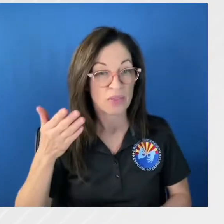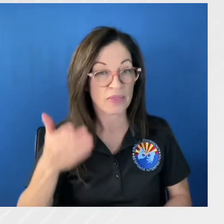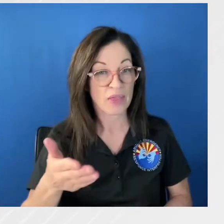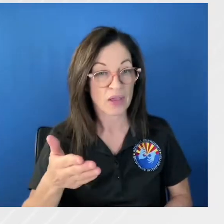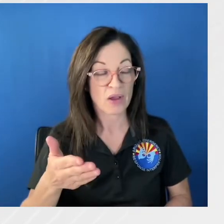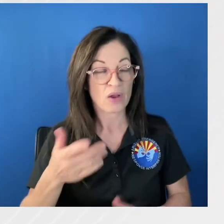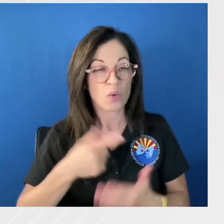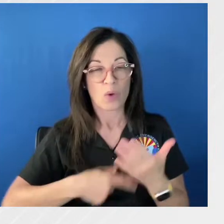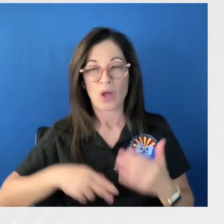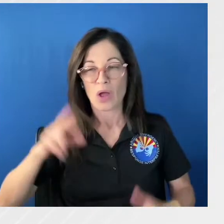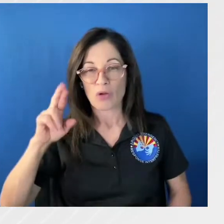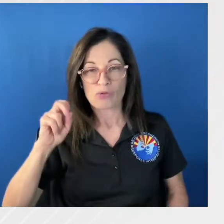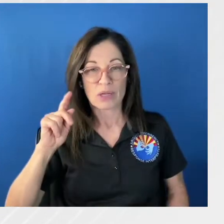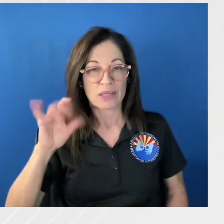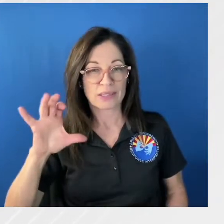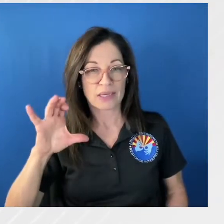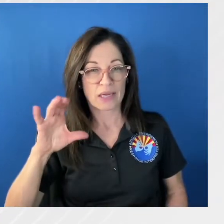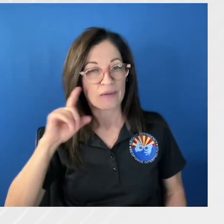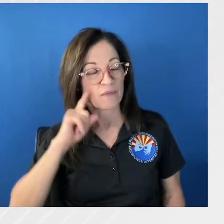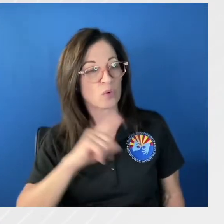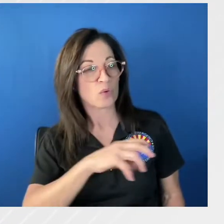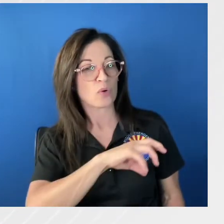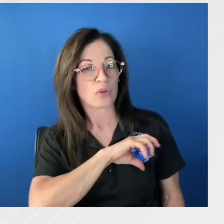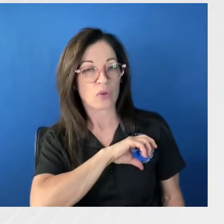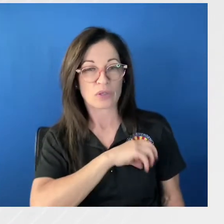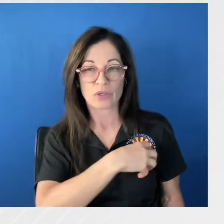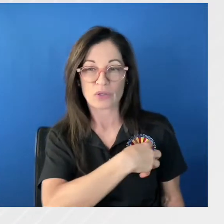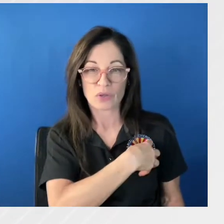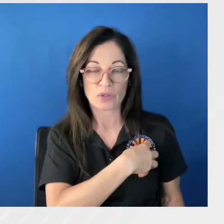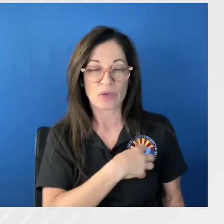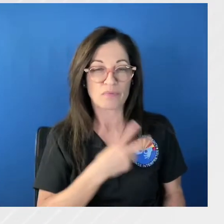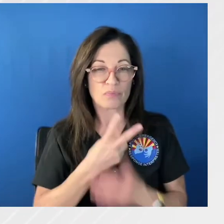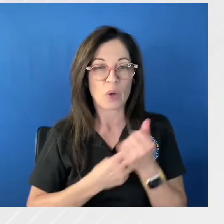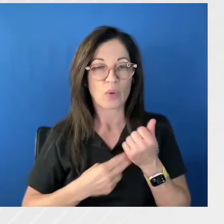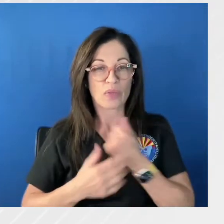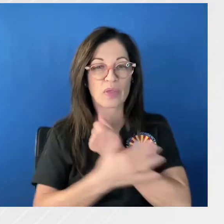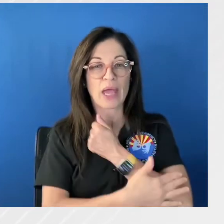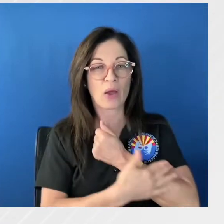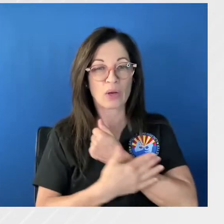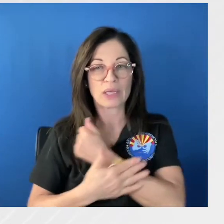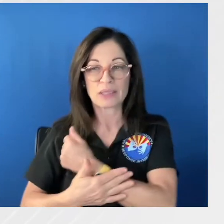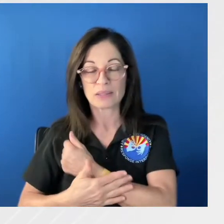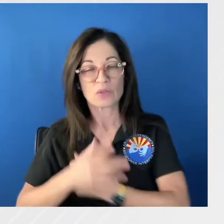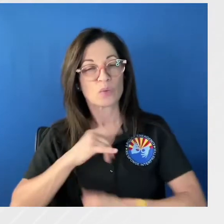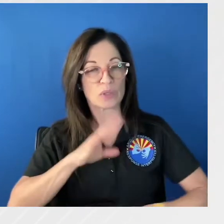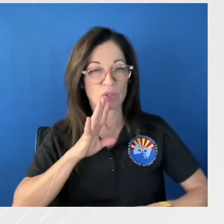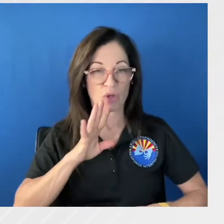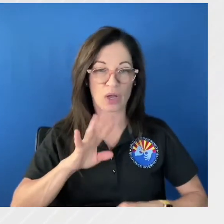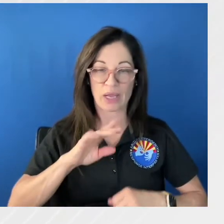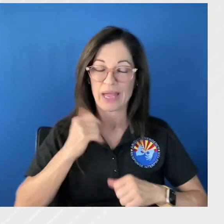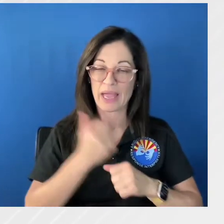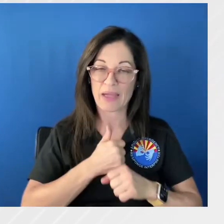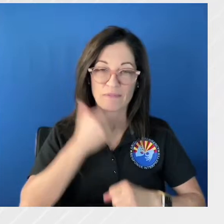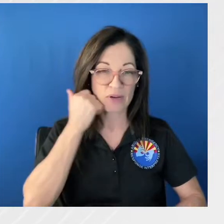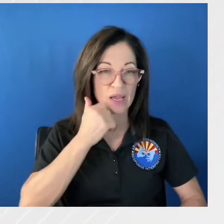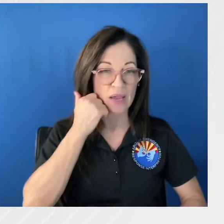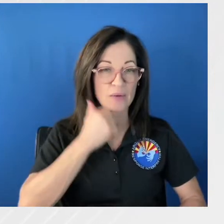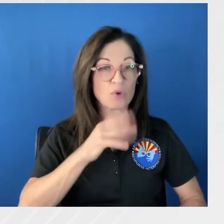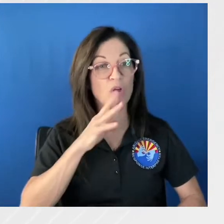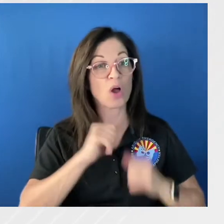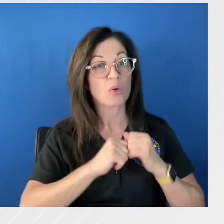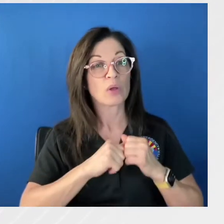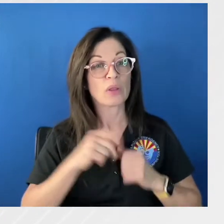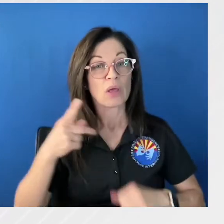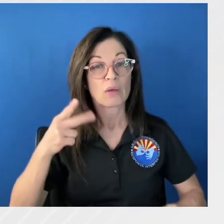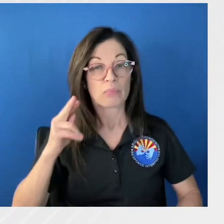realistic for the law enforcement officers of those communities of the two counties. So we talk every day. We talk with Public Works. We talk with